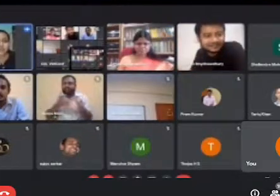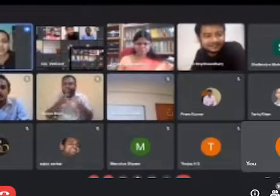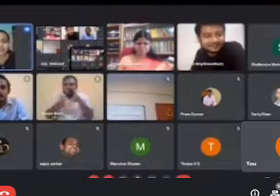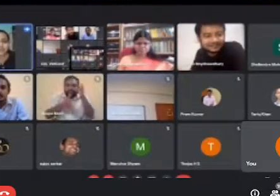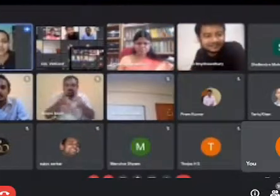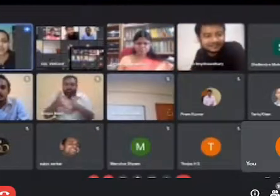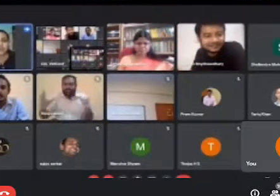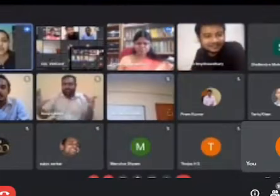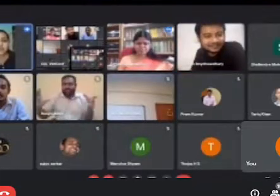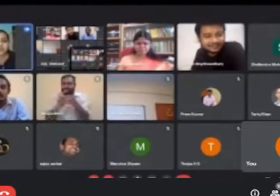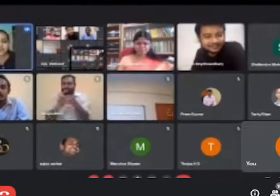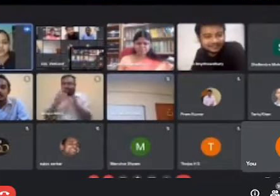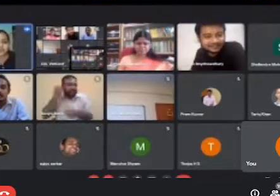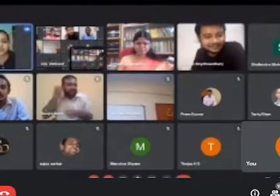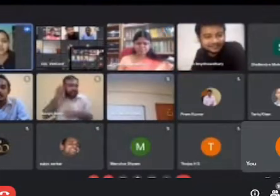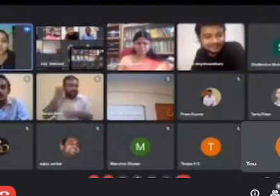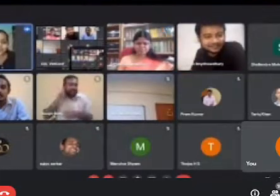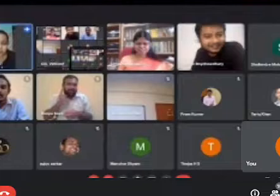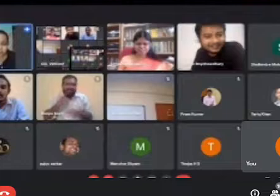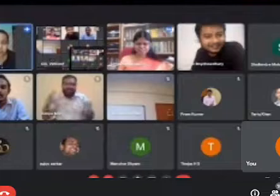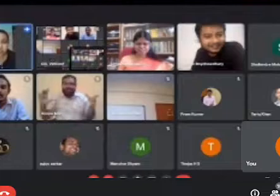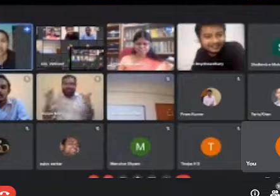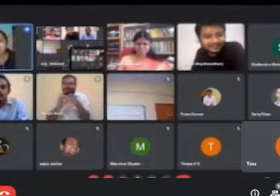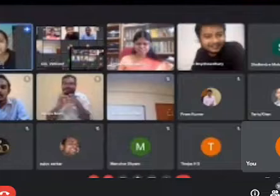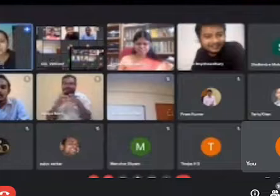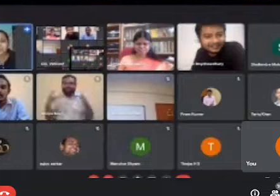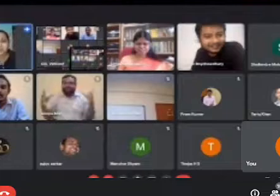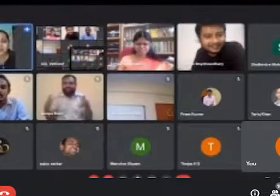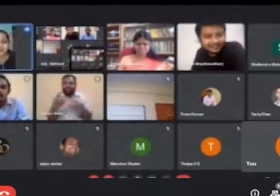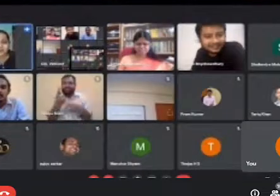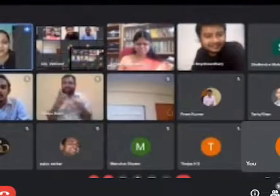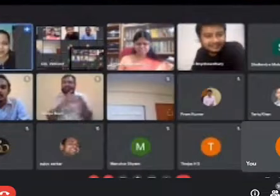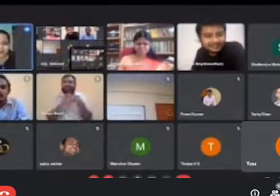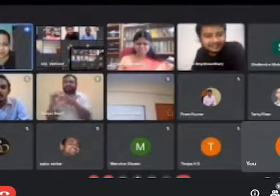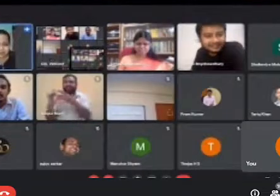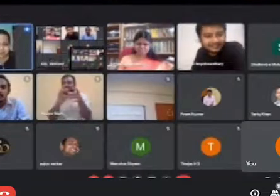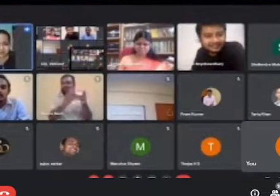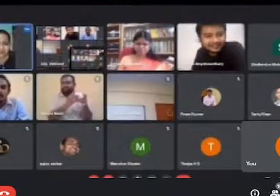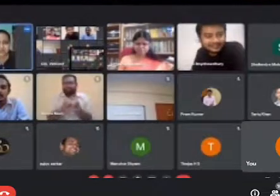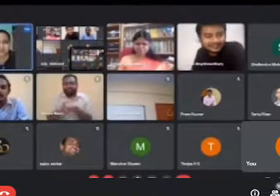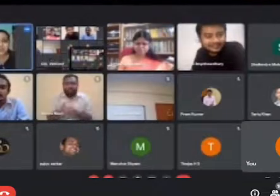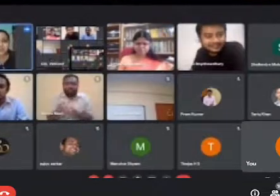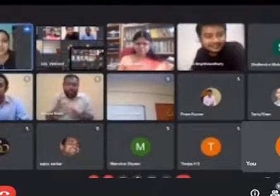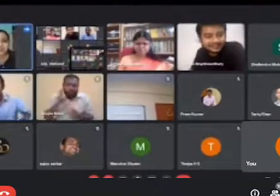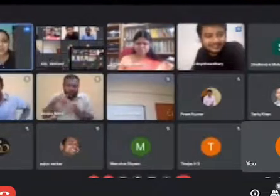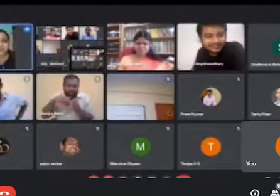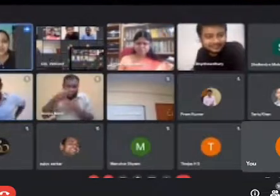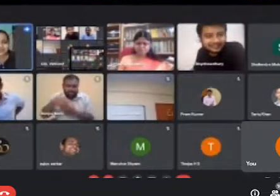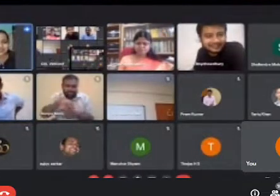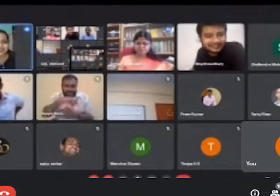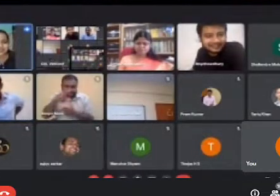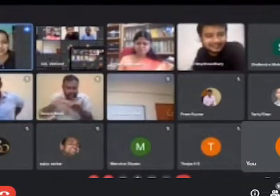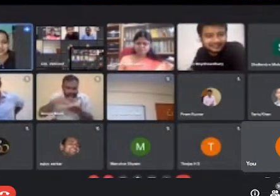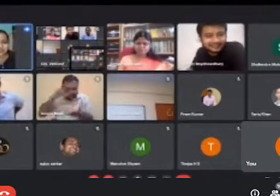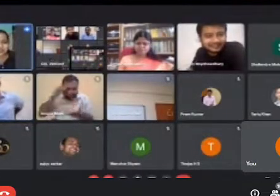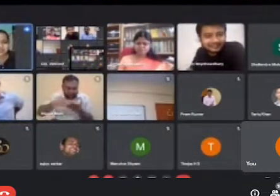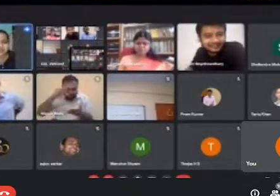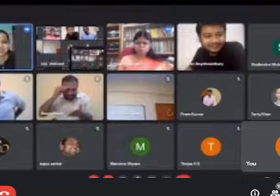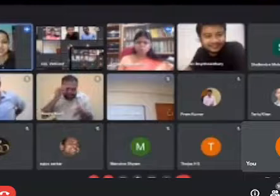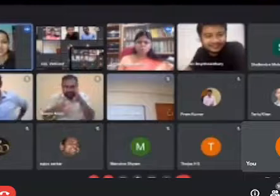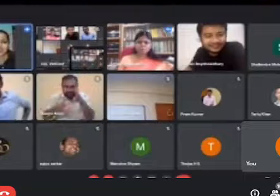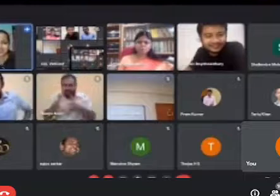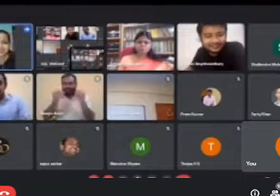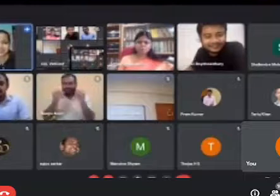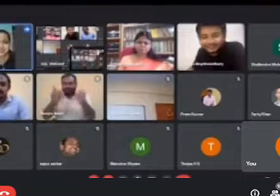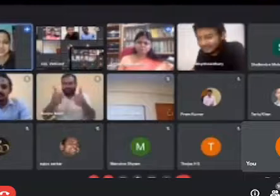small communication with the deaf people and the hearing people can get connected. Just to be a united way, you can just go and learn us